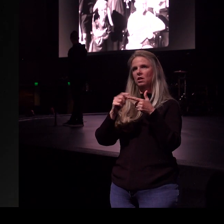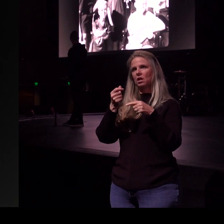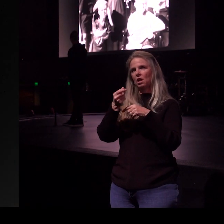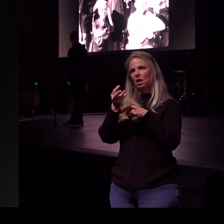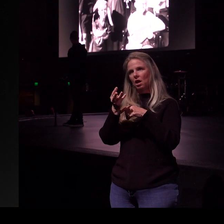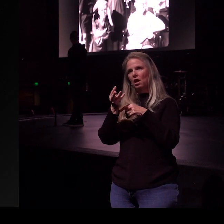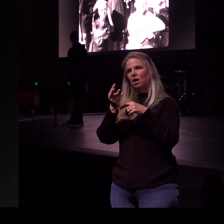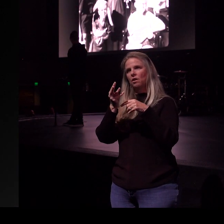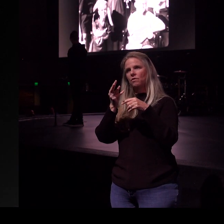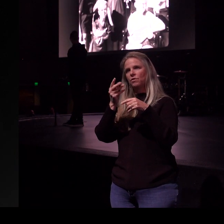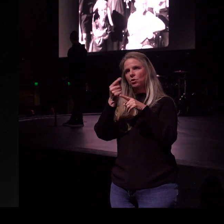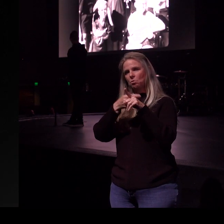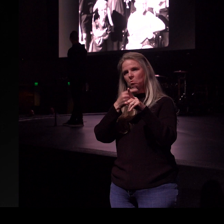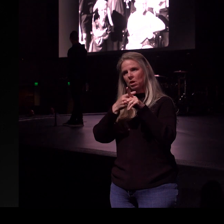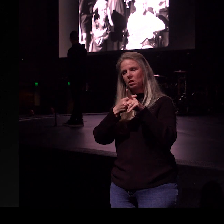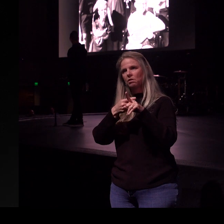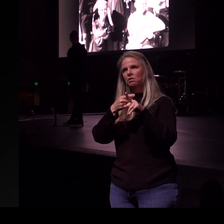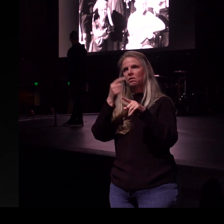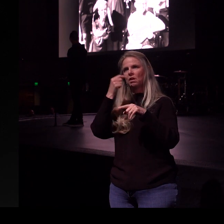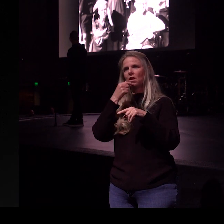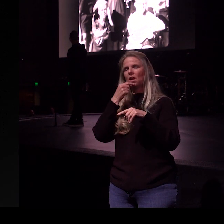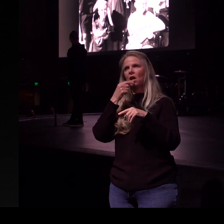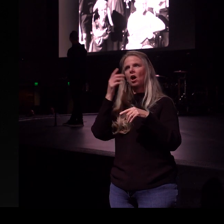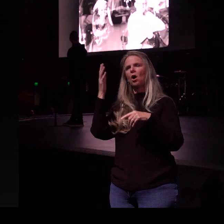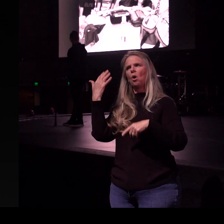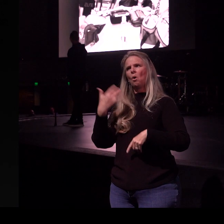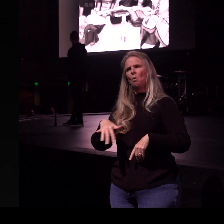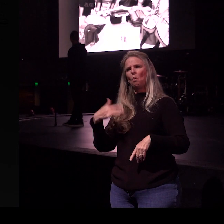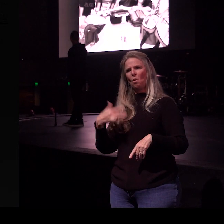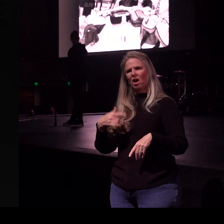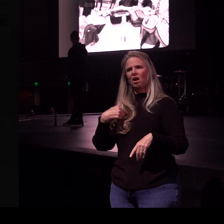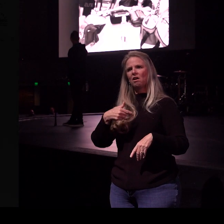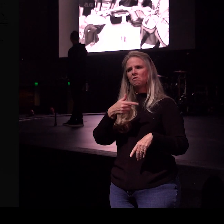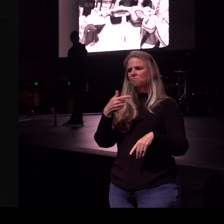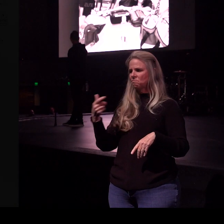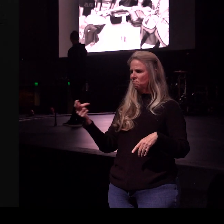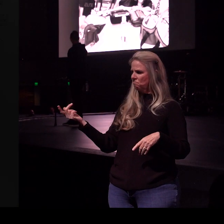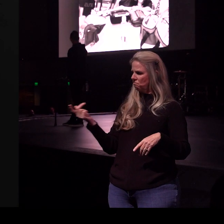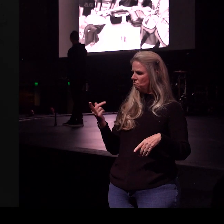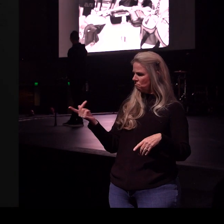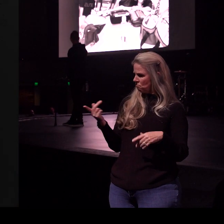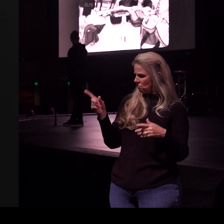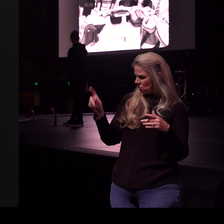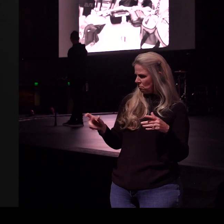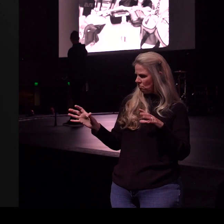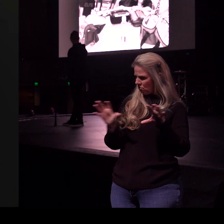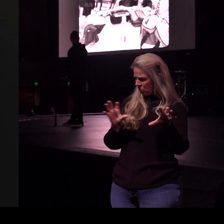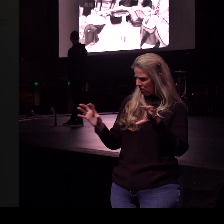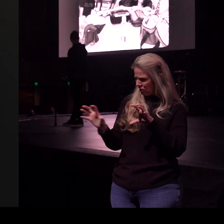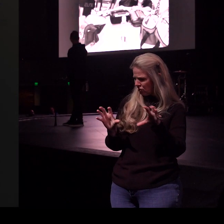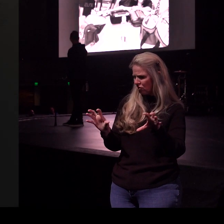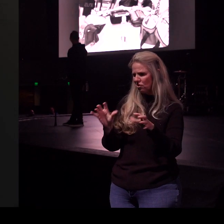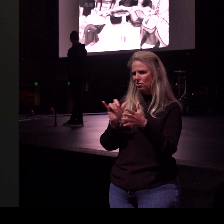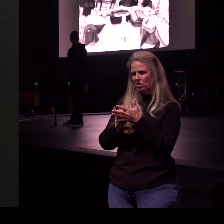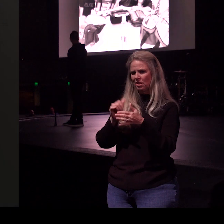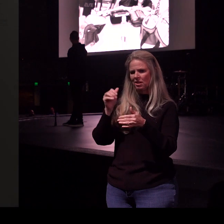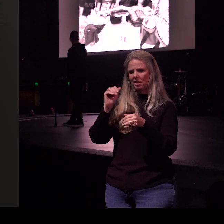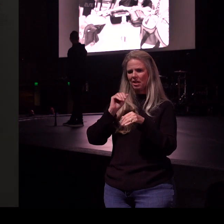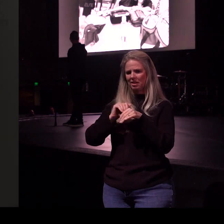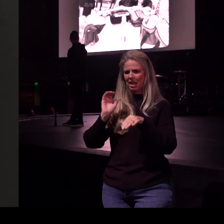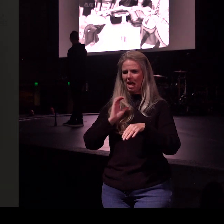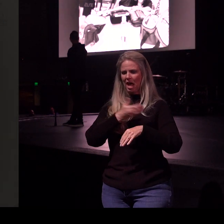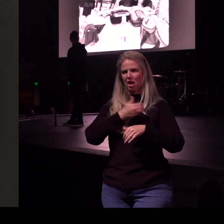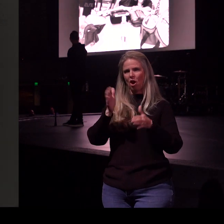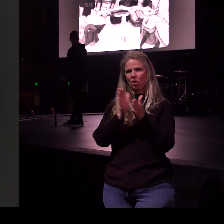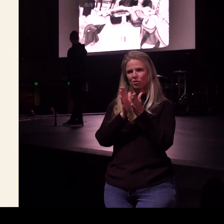there, me and my friends, and we're like, hey, what if we did this at our school? Like, we were all just like a little nervous at first, you know, like starting